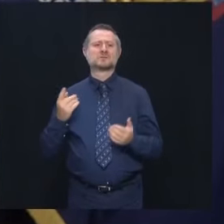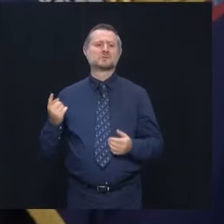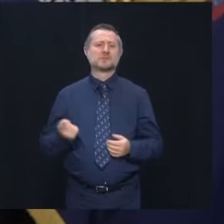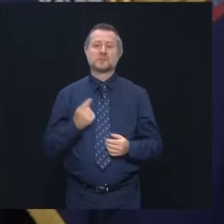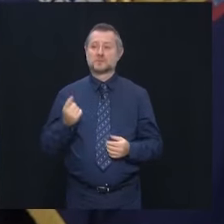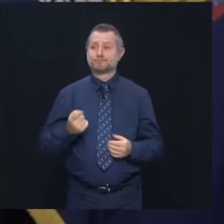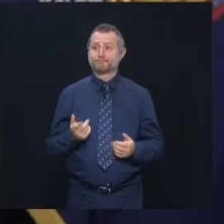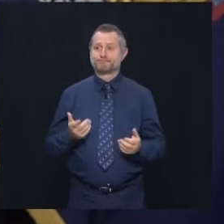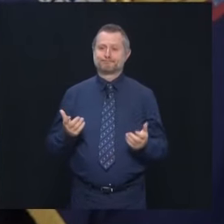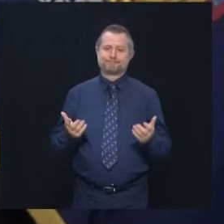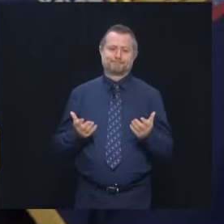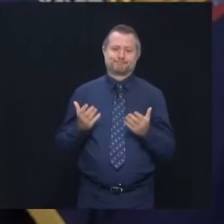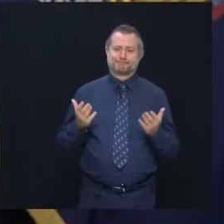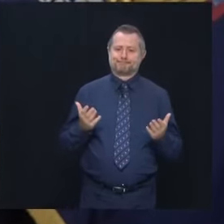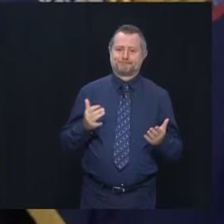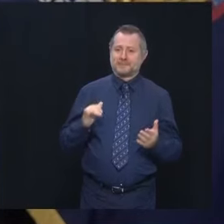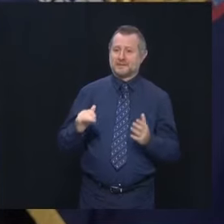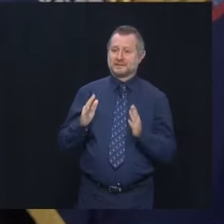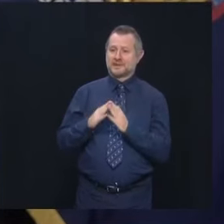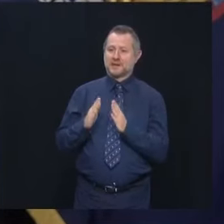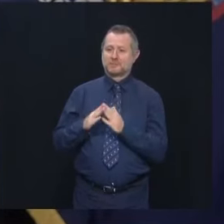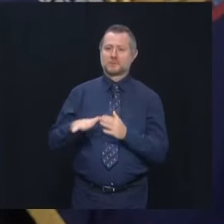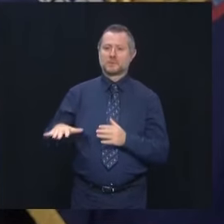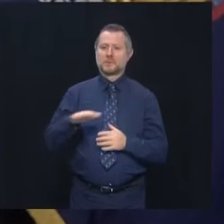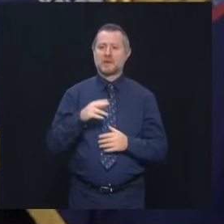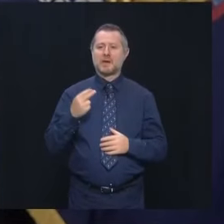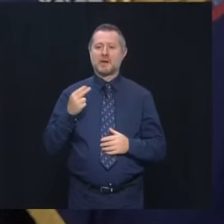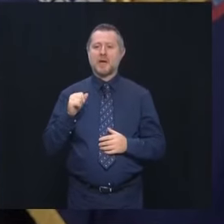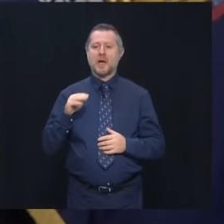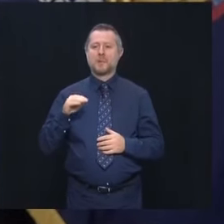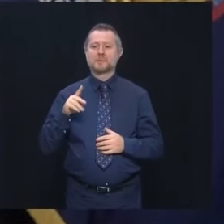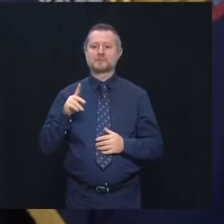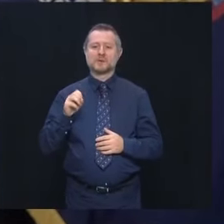in one of the towns in the Hamptons.